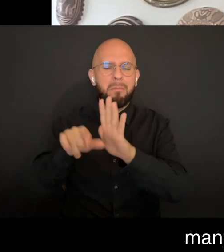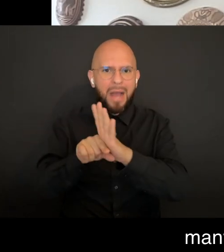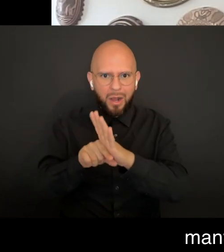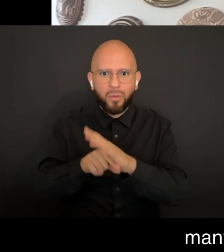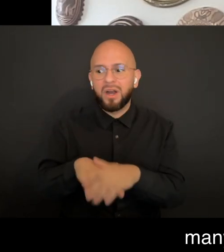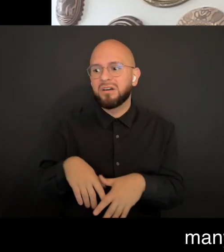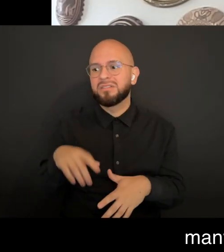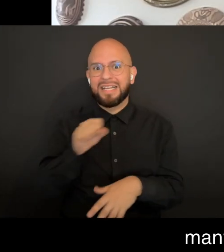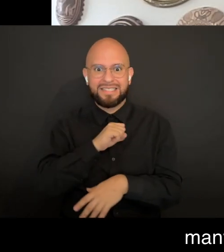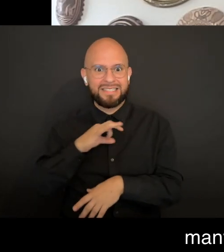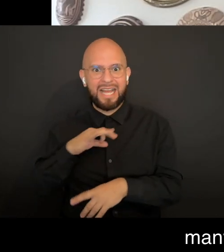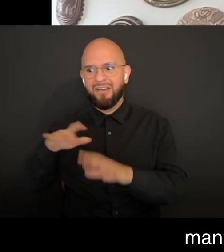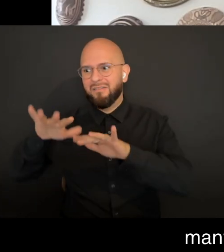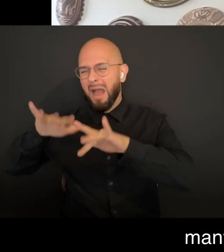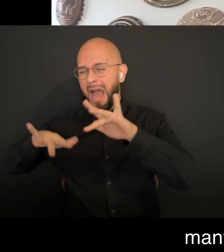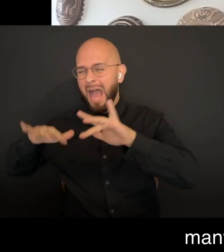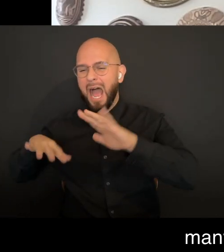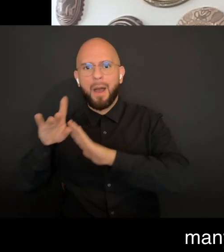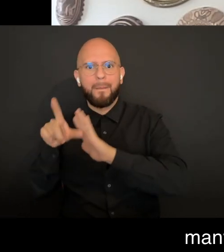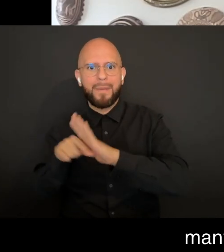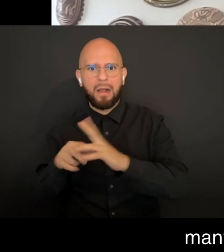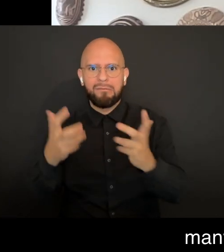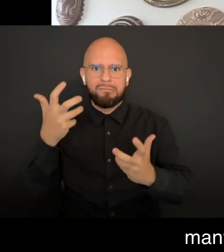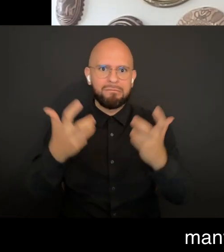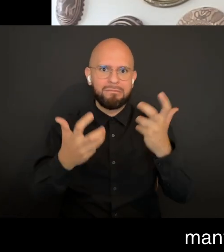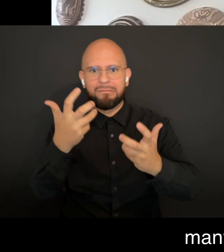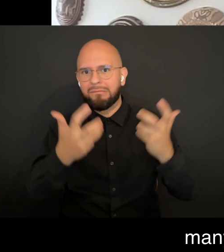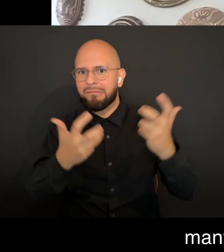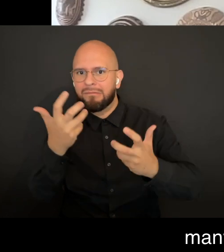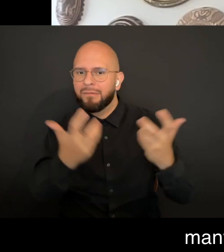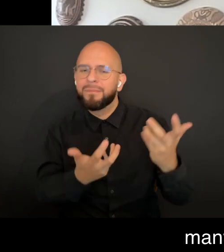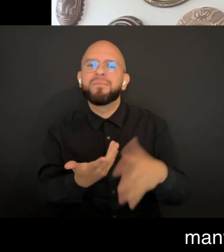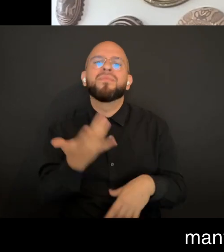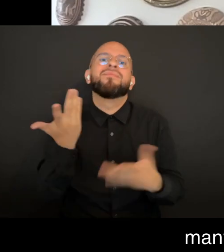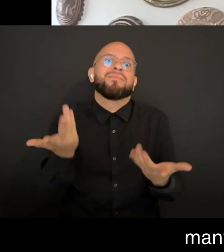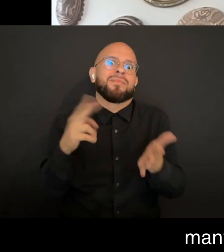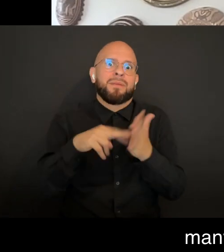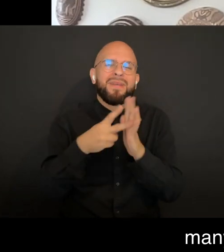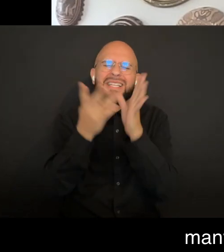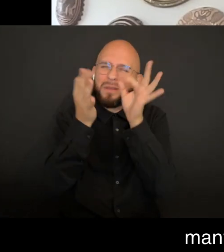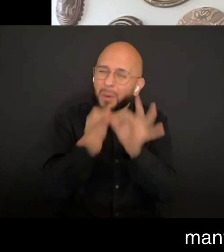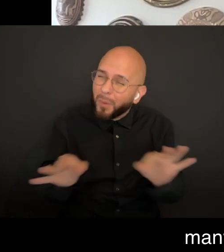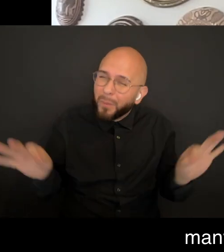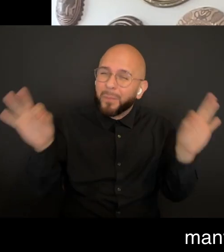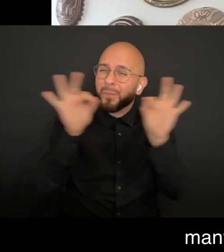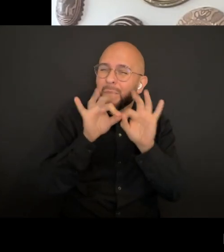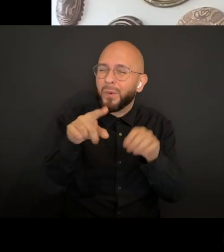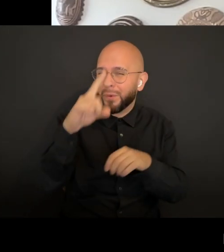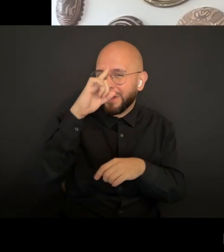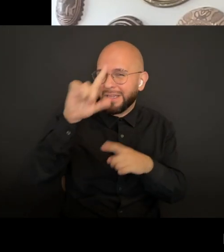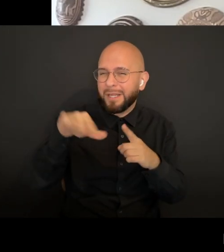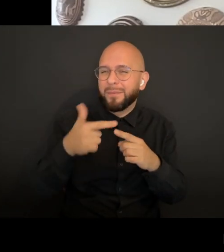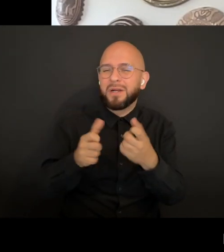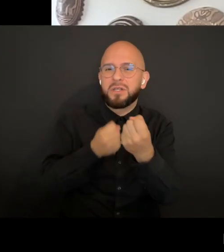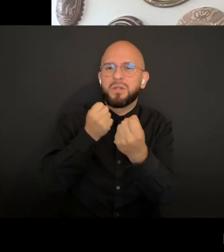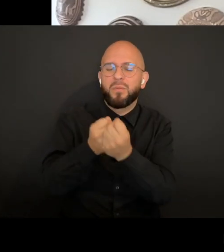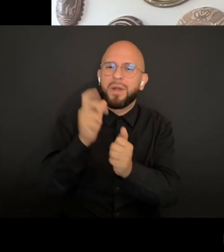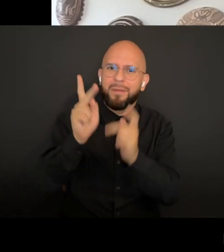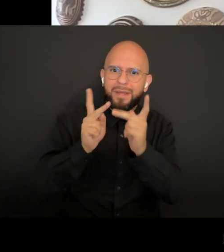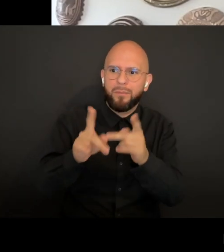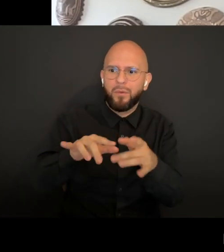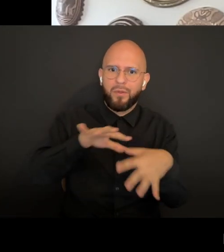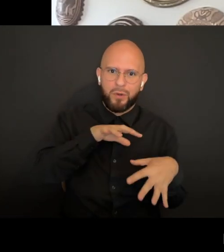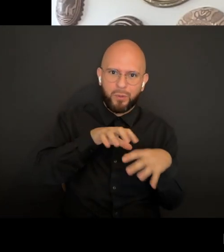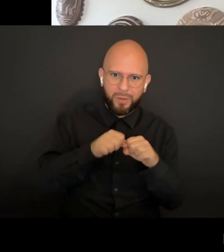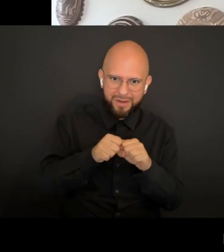different backgrounds, both as people who are supported and staff from many backgrounds. Thus, it makes it even more important